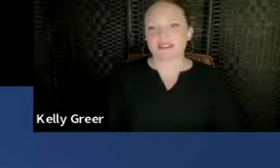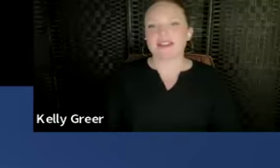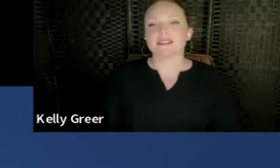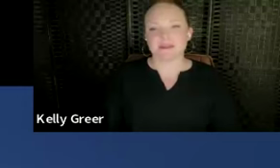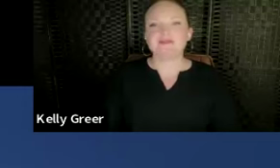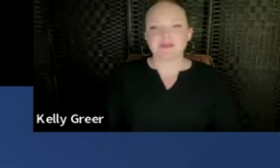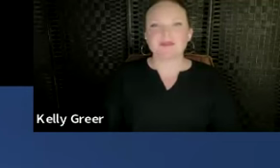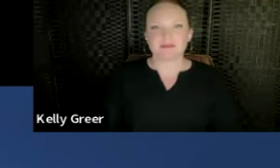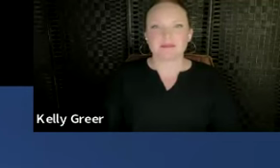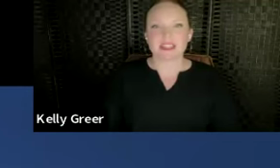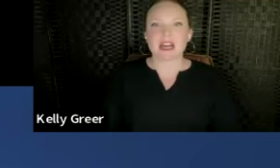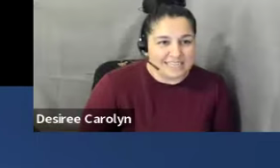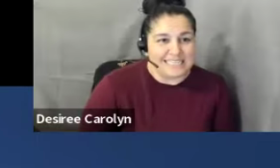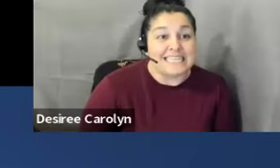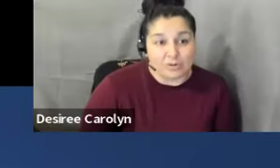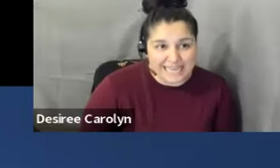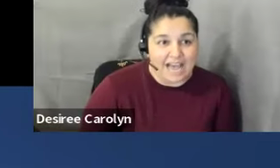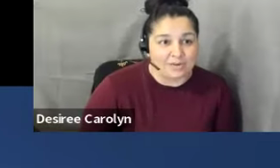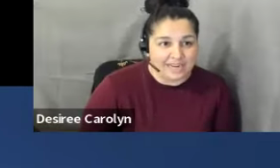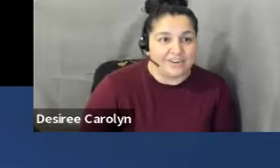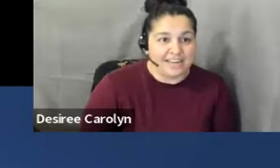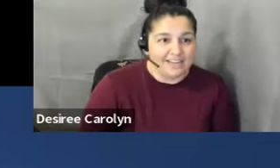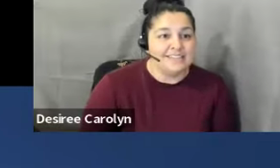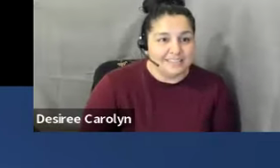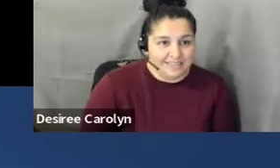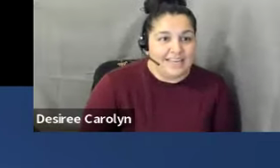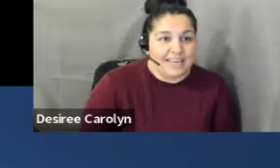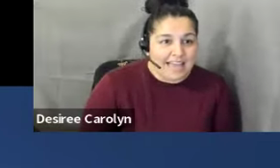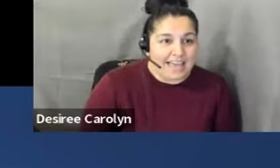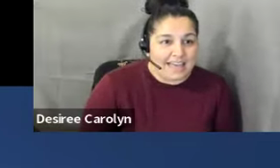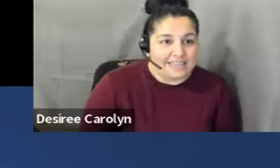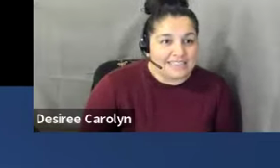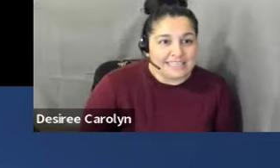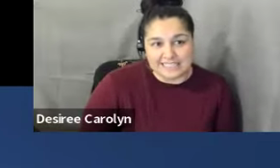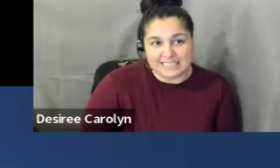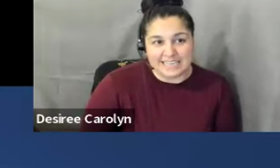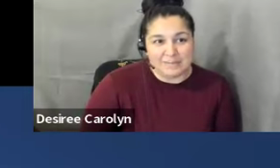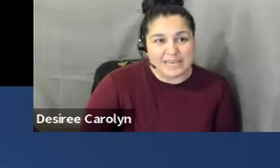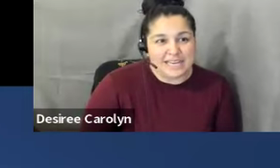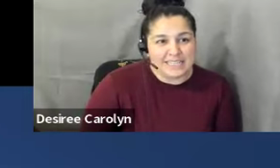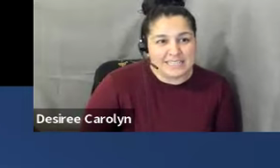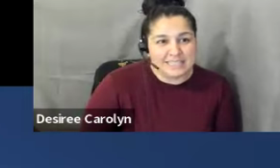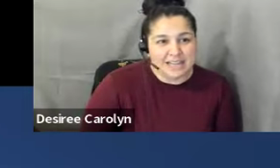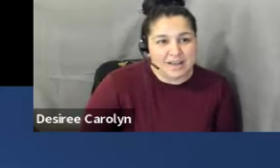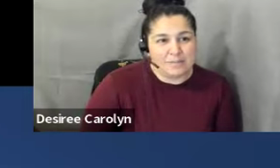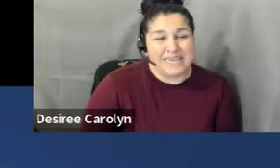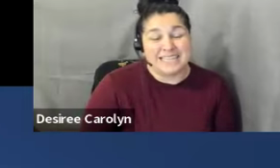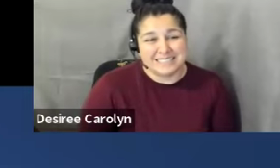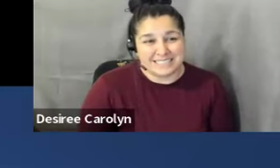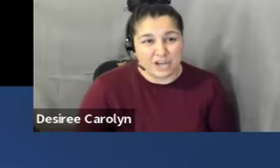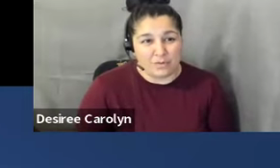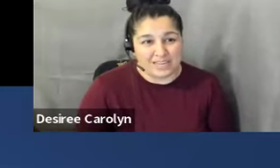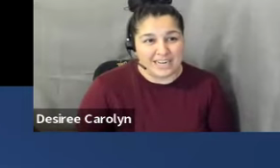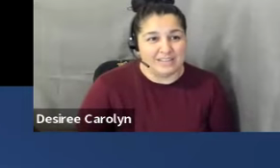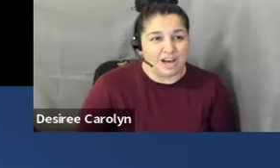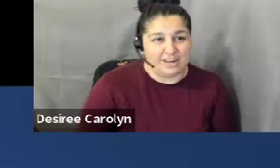revitalizing the community, revitalizing the downtown area, and in DC, because Because